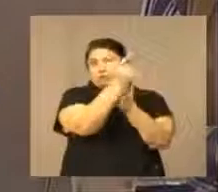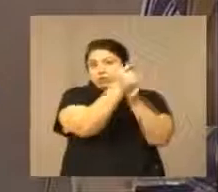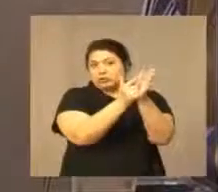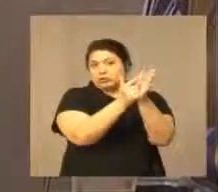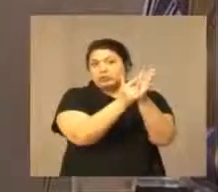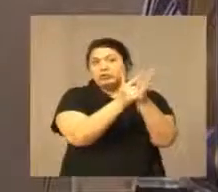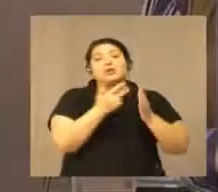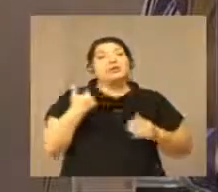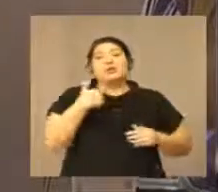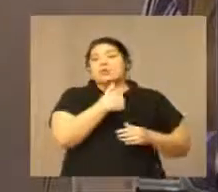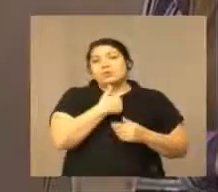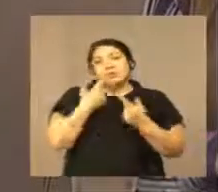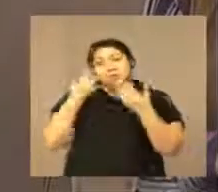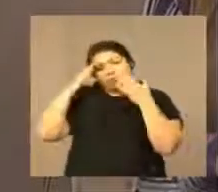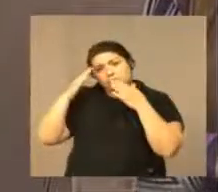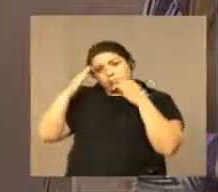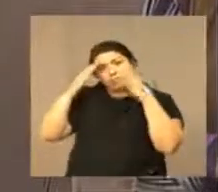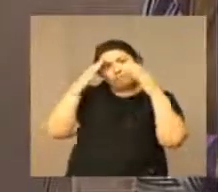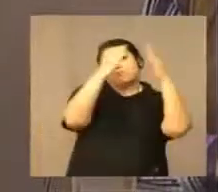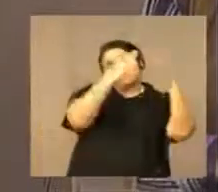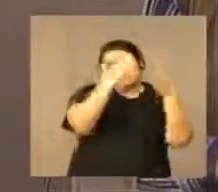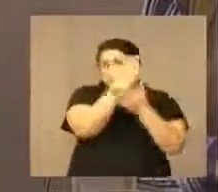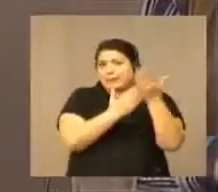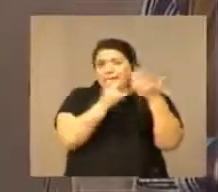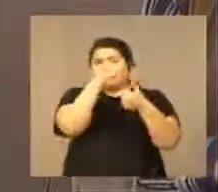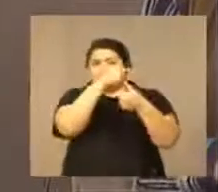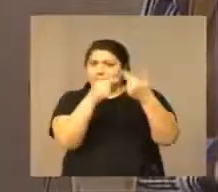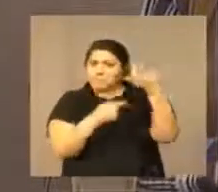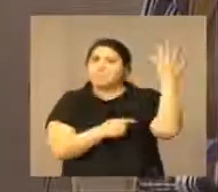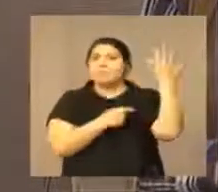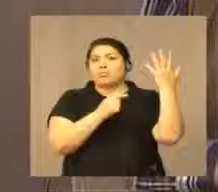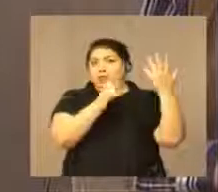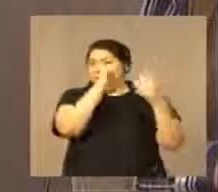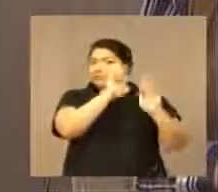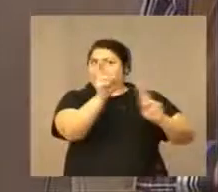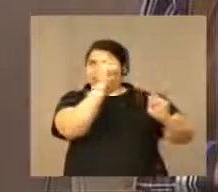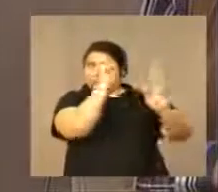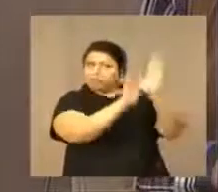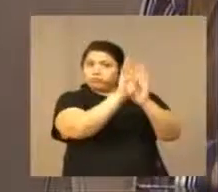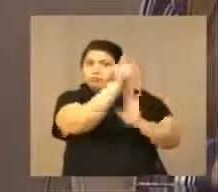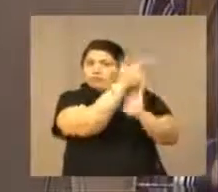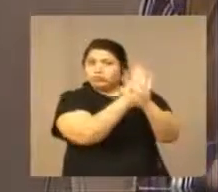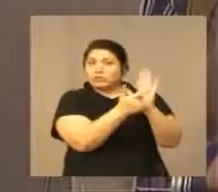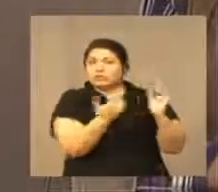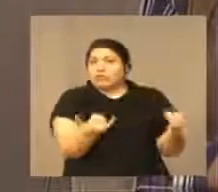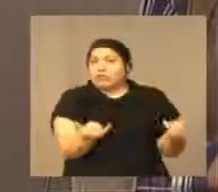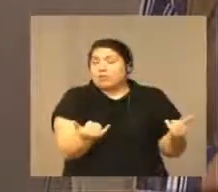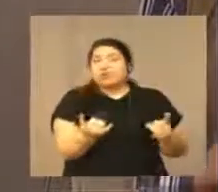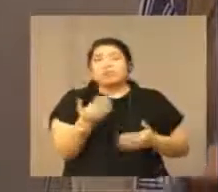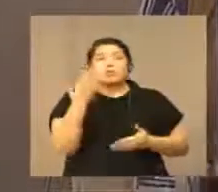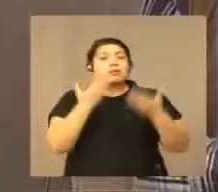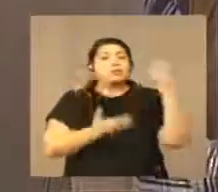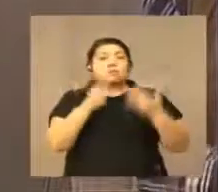we're starting to work on some of the aspects of the legislation now. So if you were to count, say,